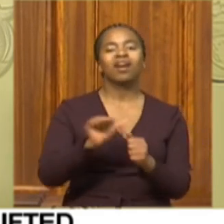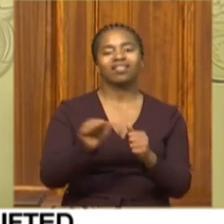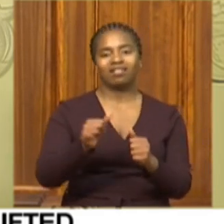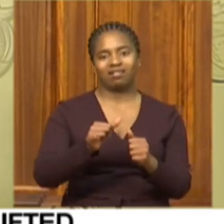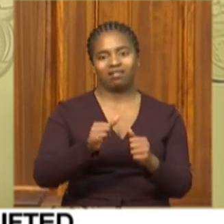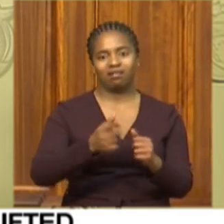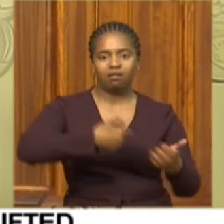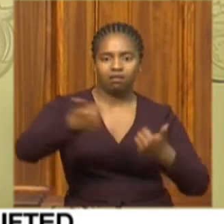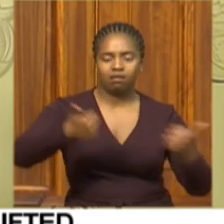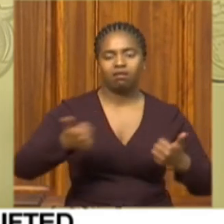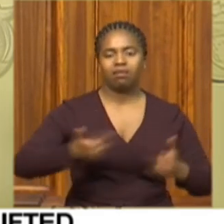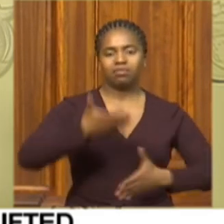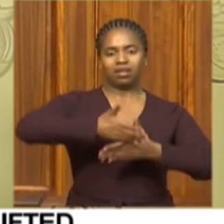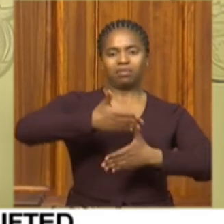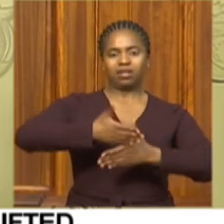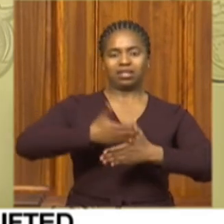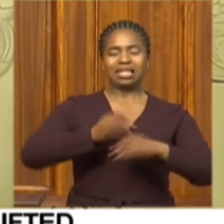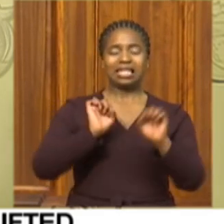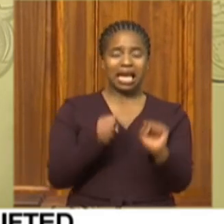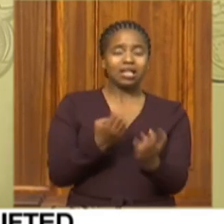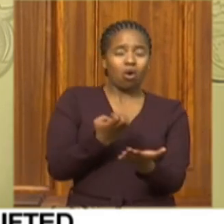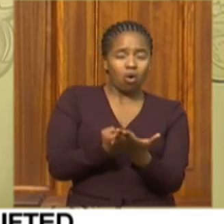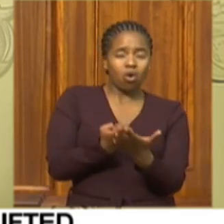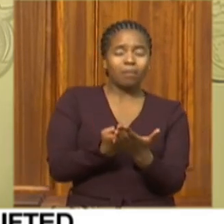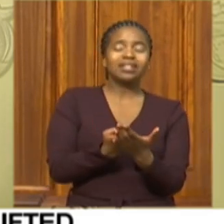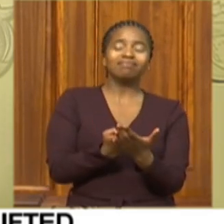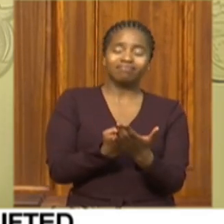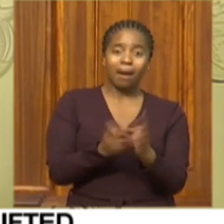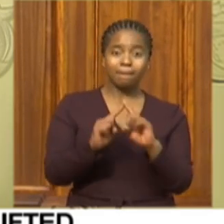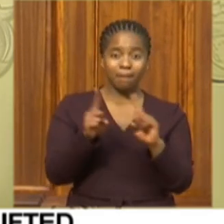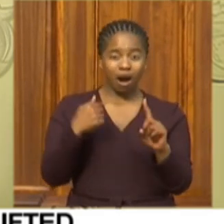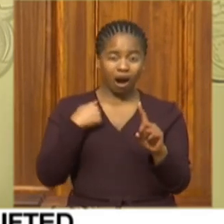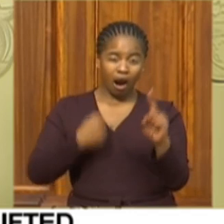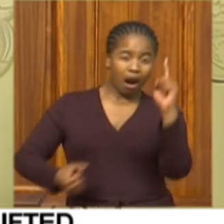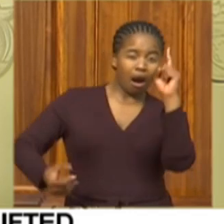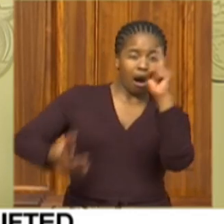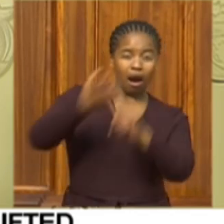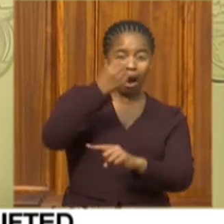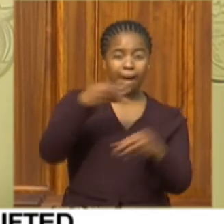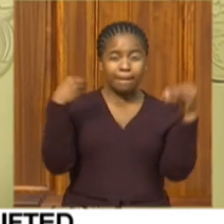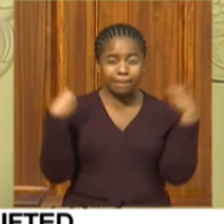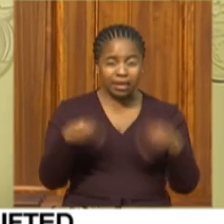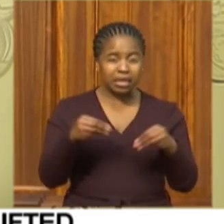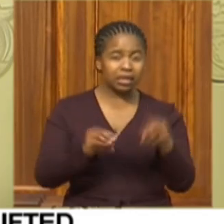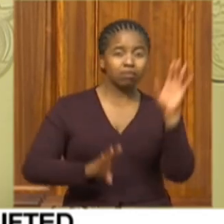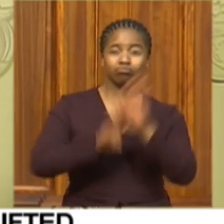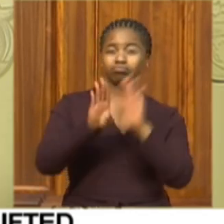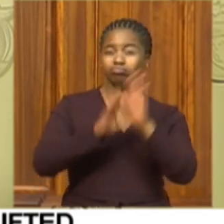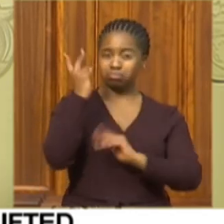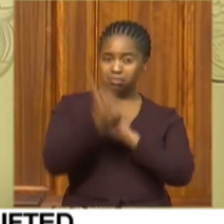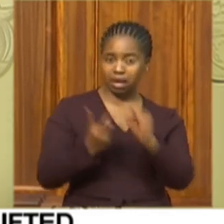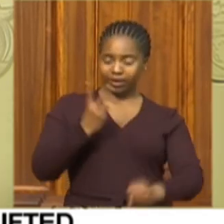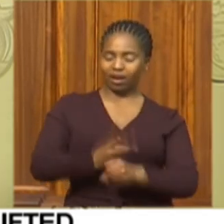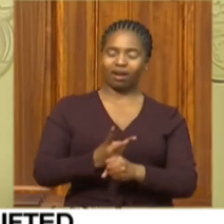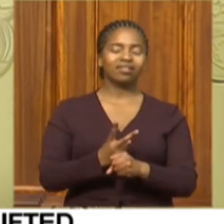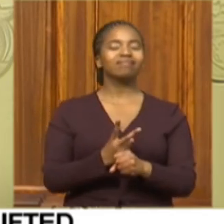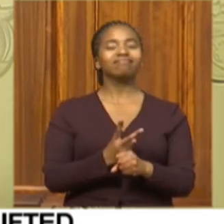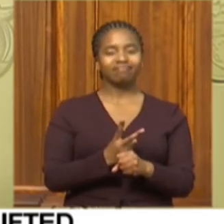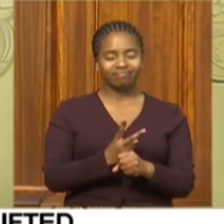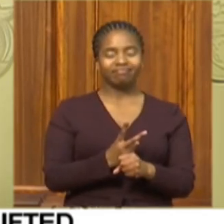economic activity, it will take a long time for industries and businesses to